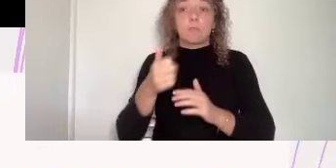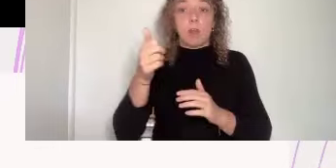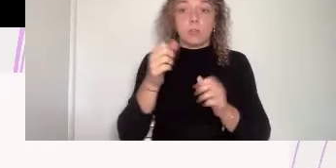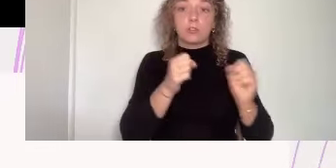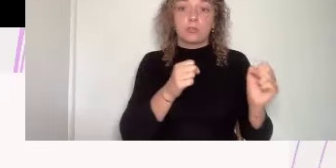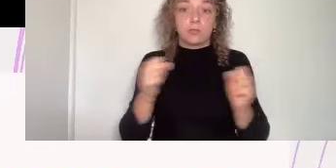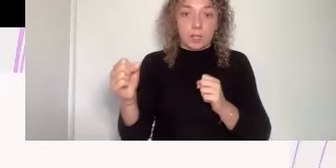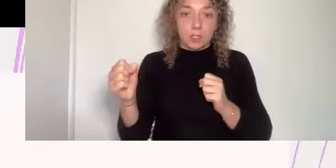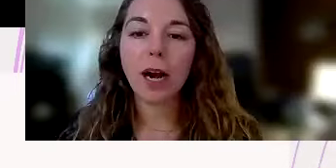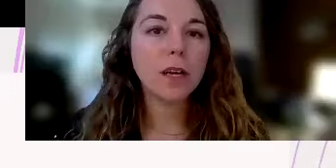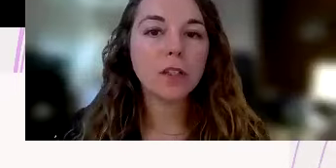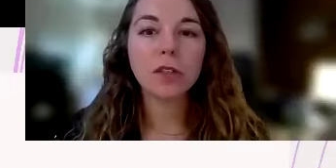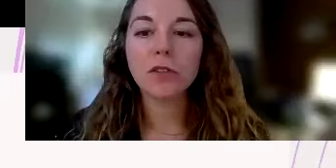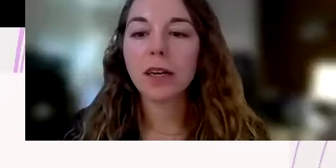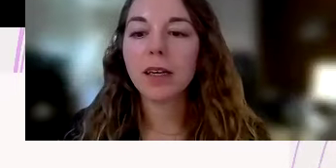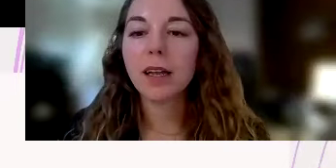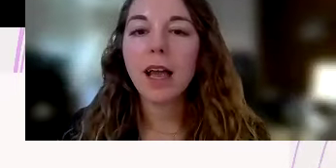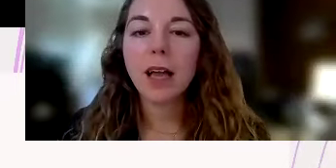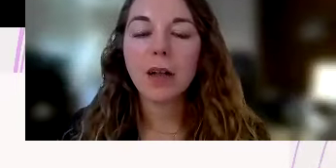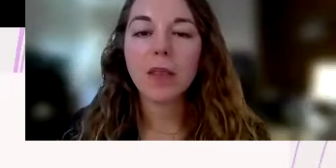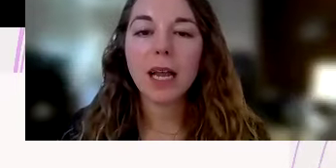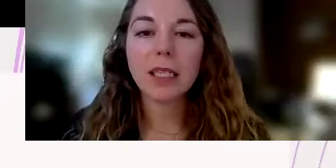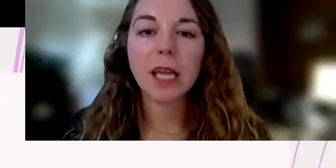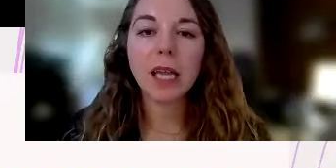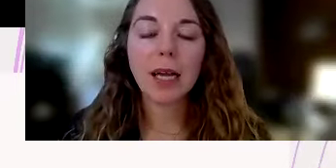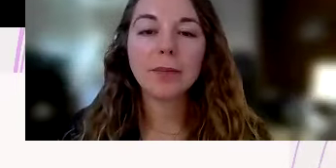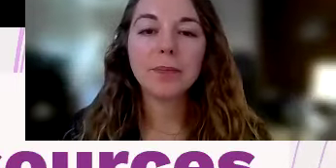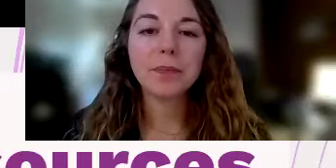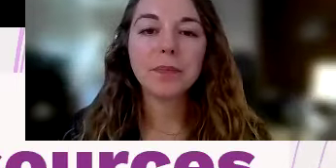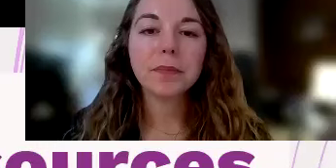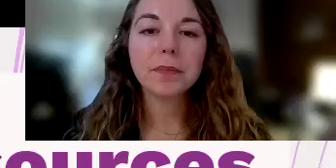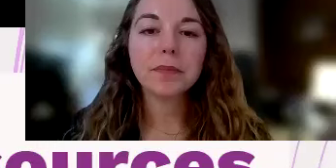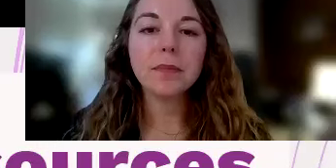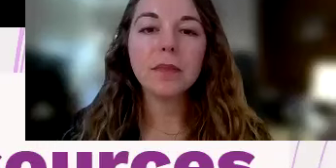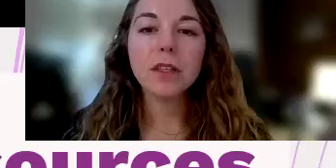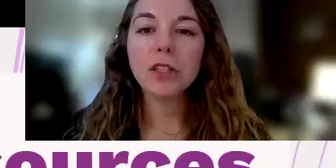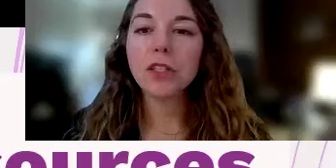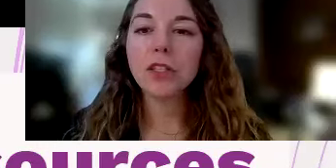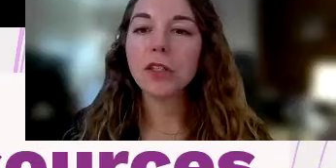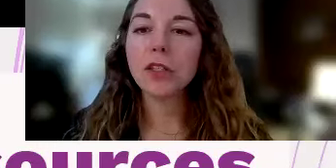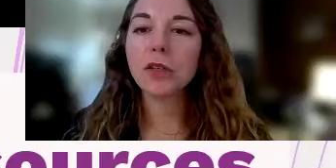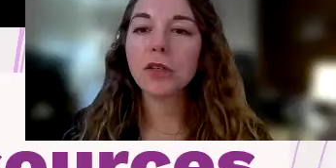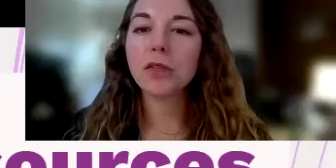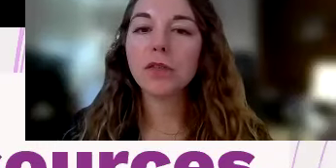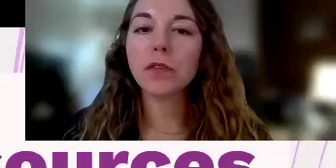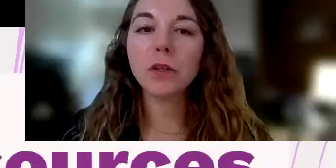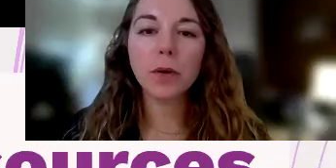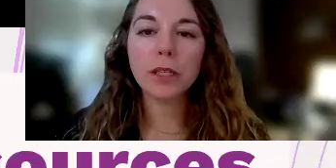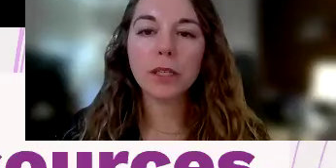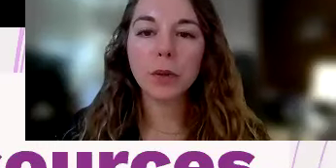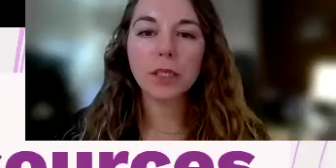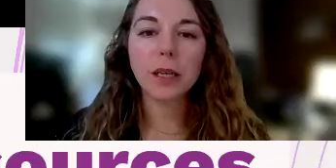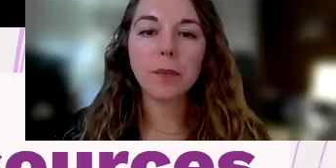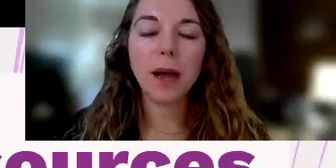strategies for serving this population of young children. And on the next slide, just a few more resources